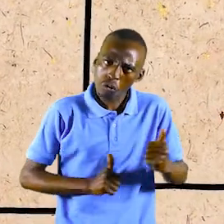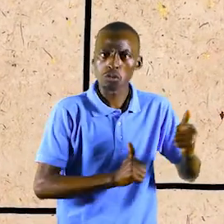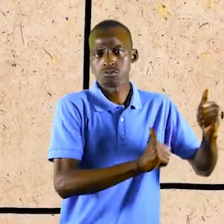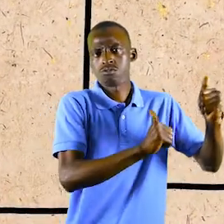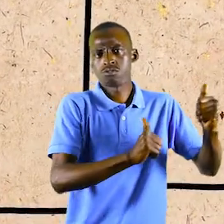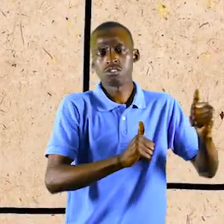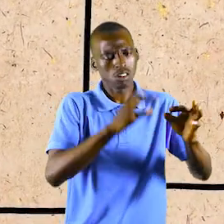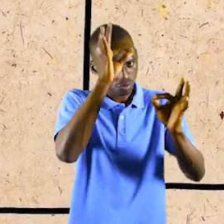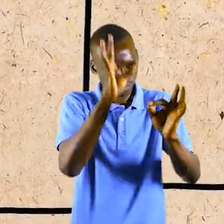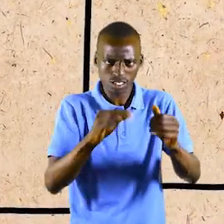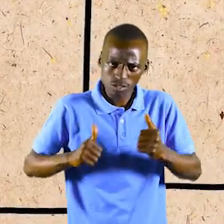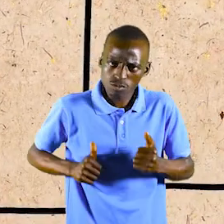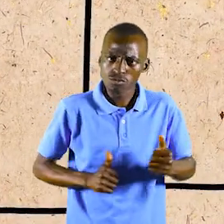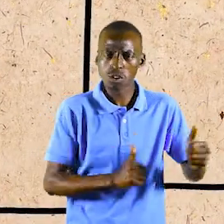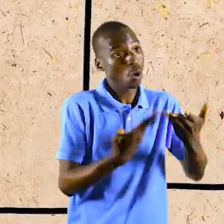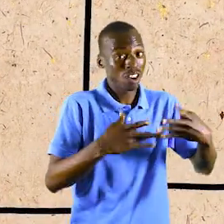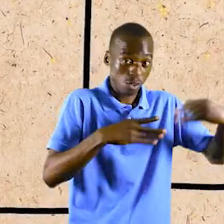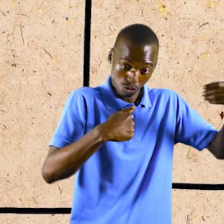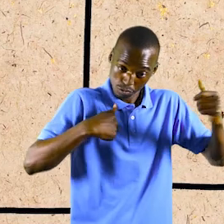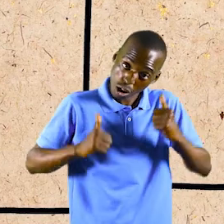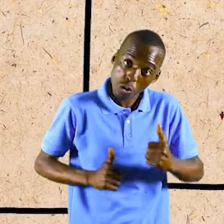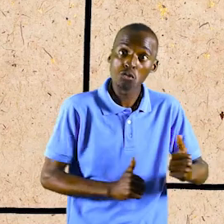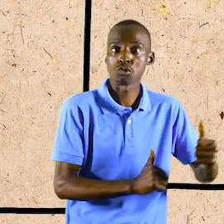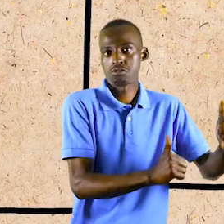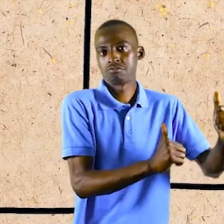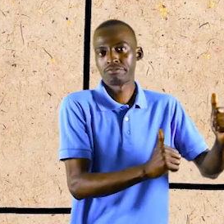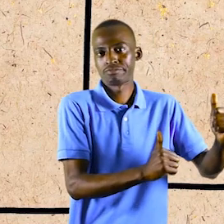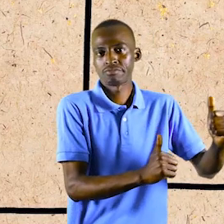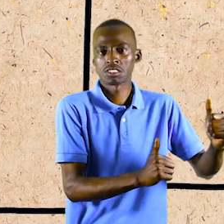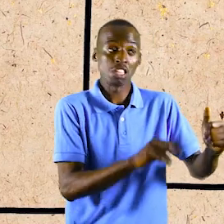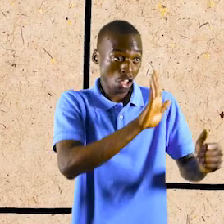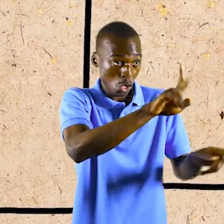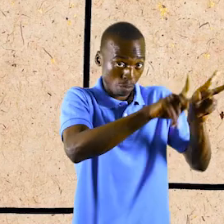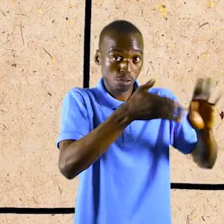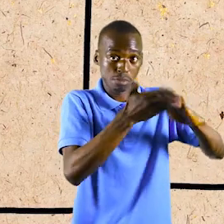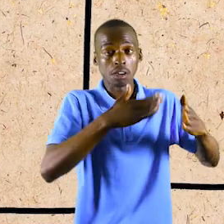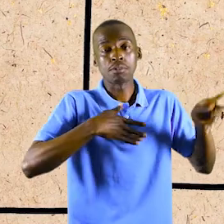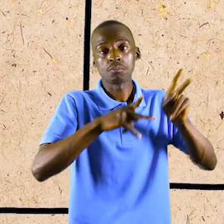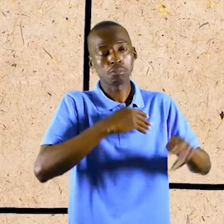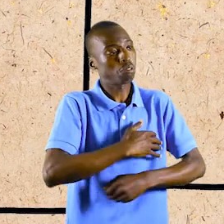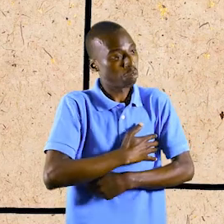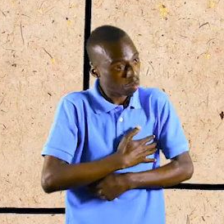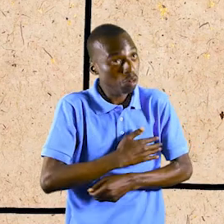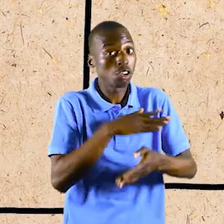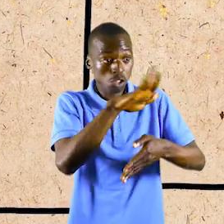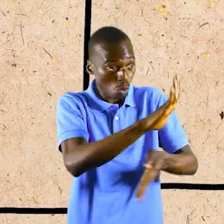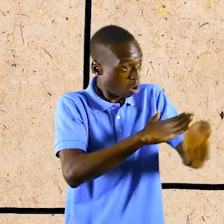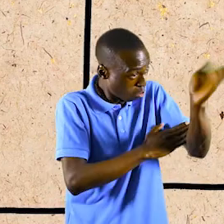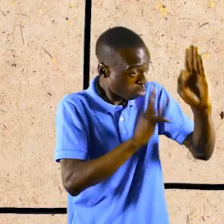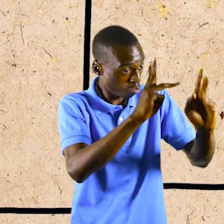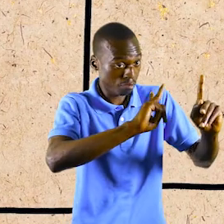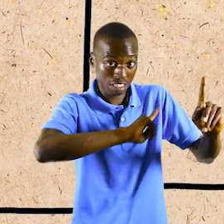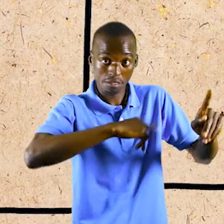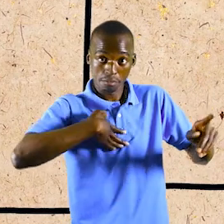remarkable loyalty to Naomi, and she says, "Wherever you go, I'm going to go. Your people will become my people, and your God will